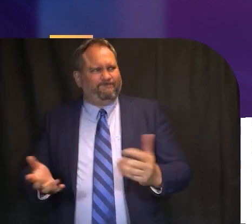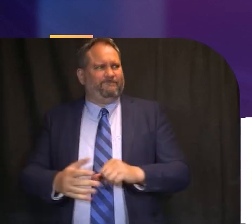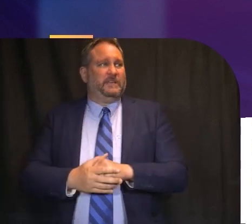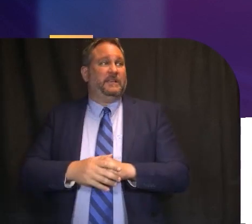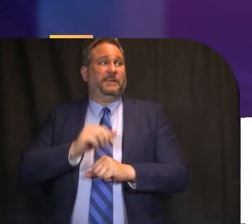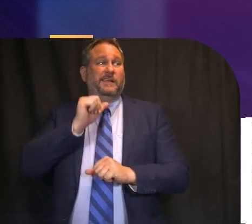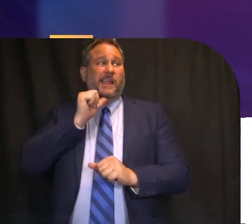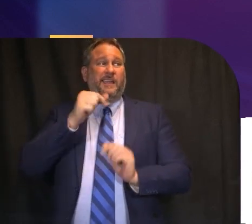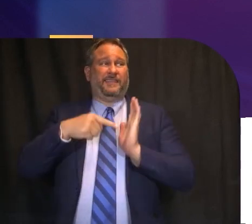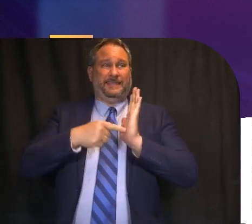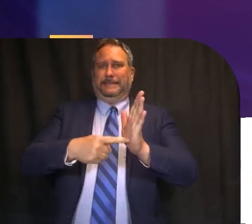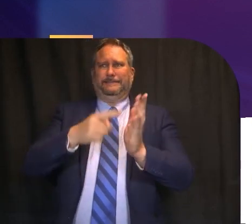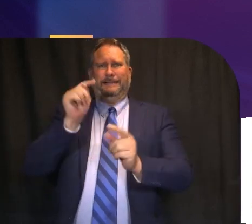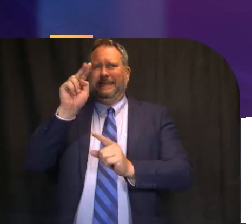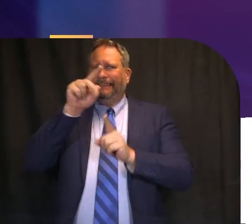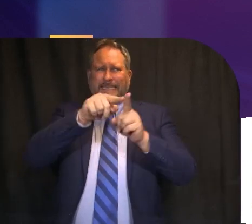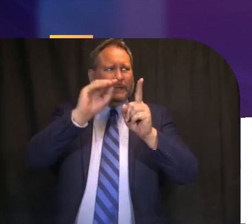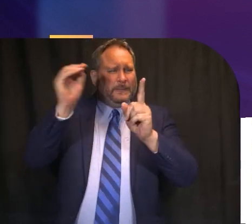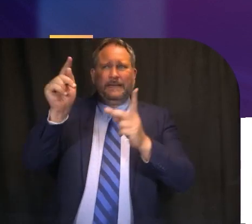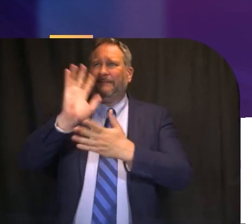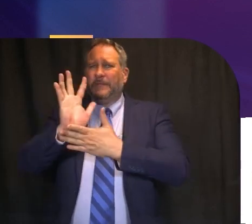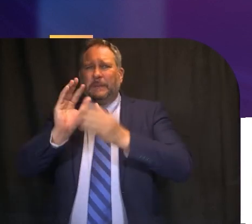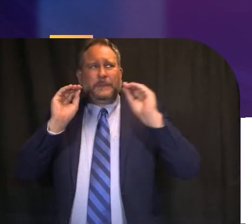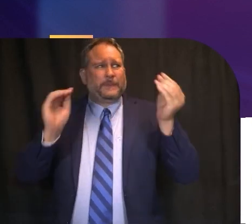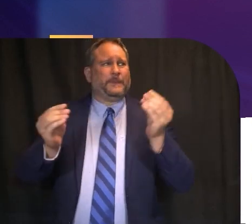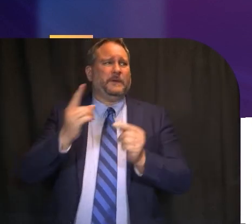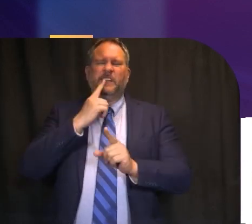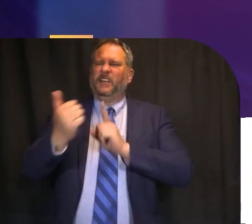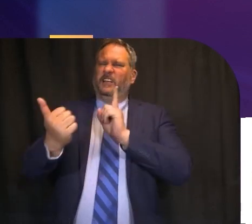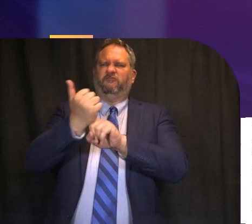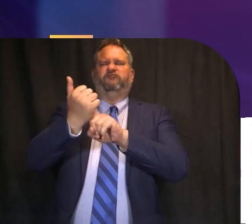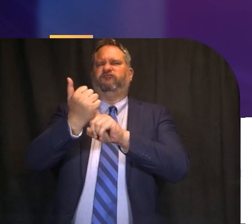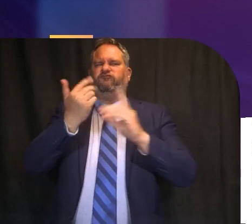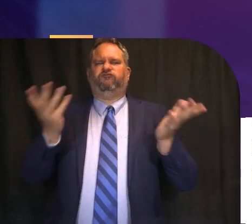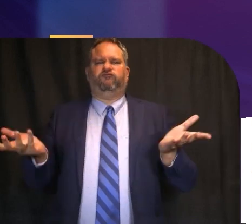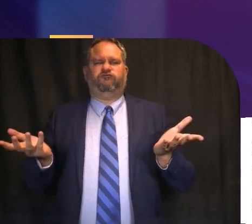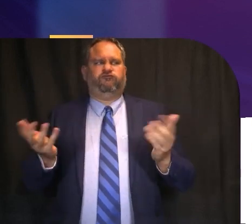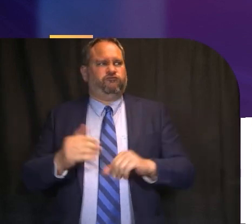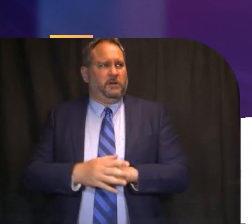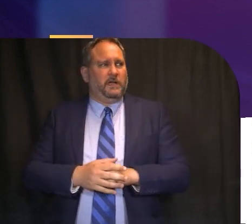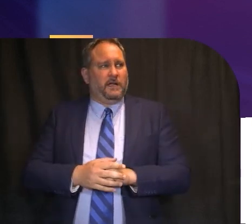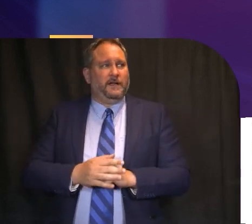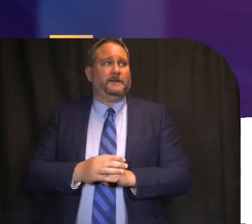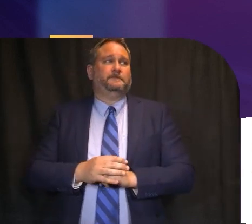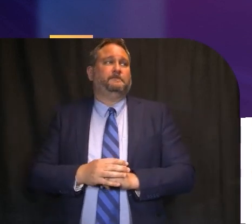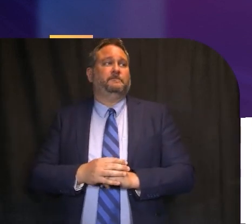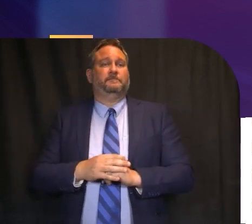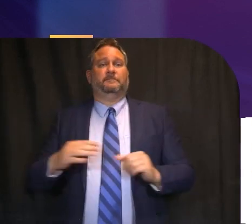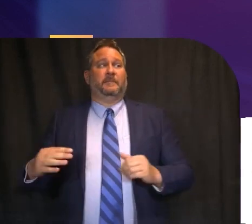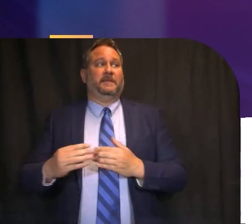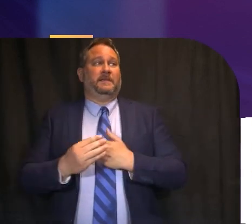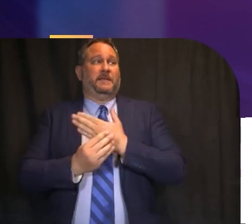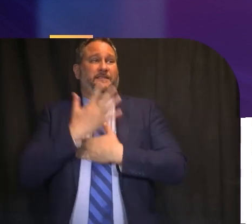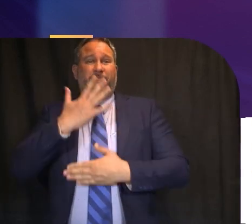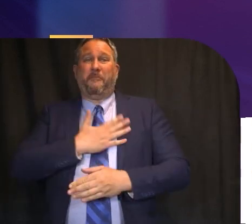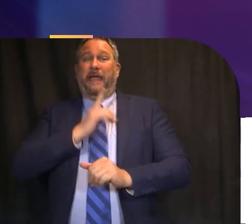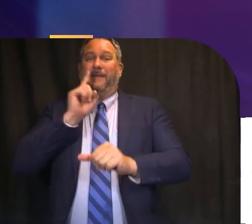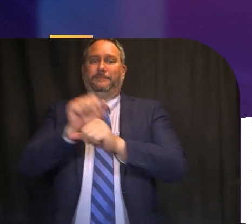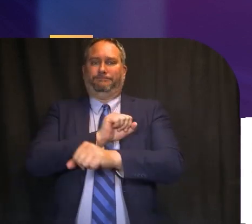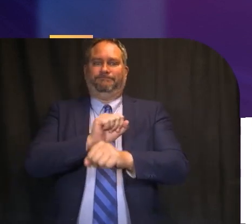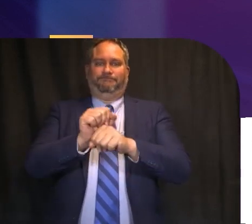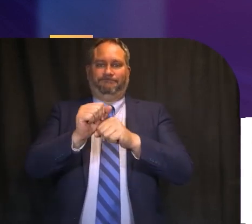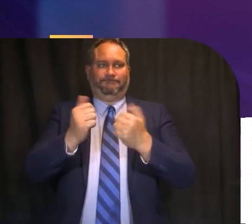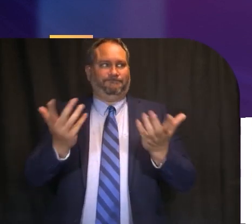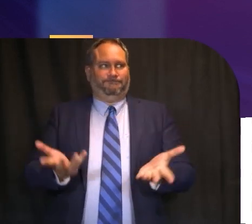repeat, fictitious misrepresentation in film and television influenced my reality. Like the scene in the children's film